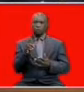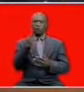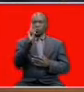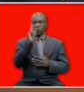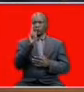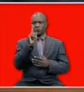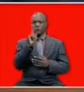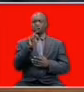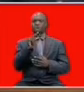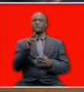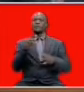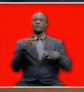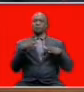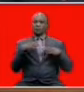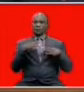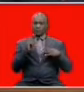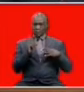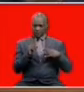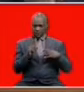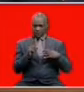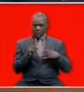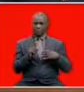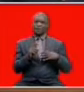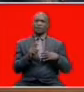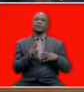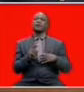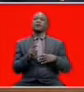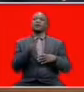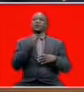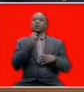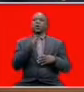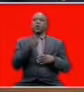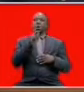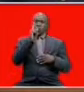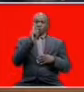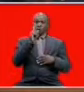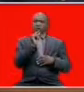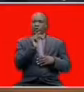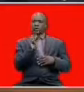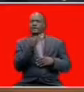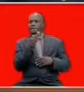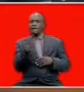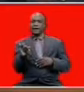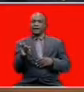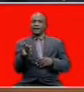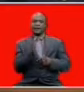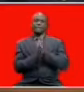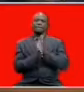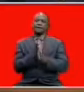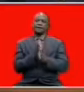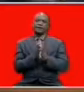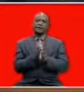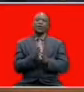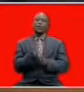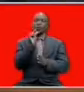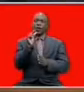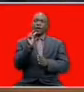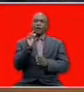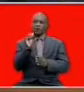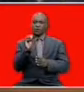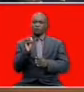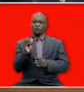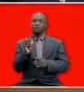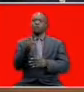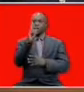refuge in him. So basically, the word of God can never fail. The word of God, it is true. It is yes and amen.